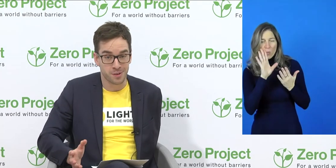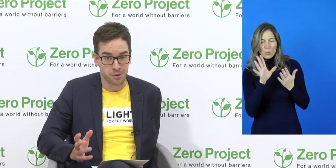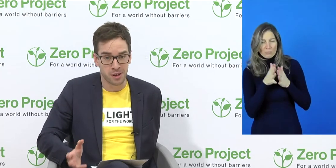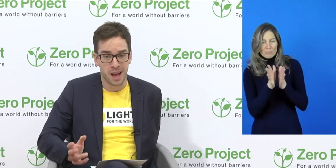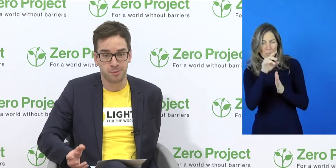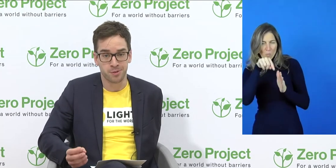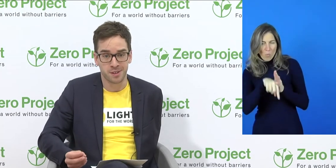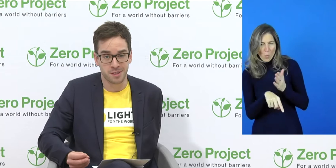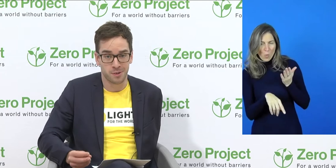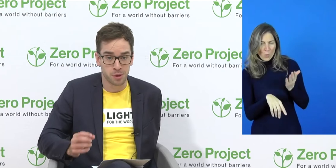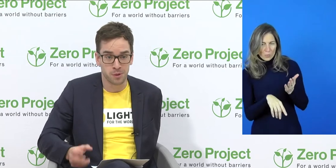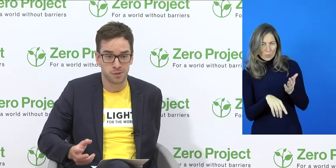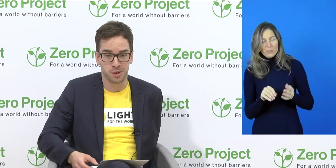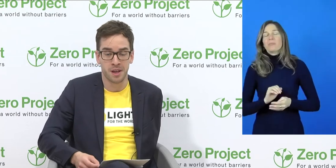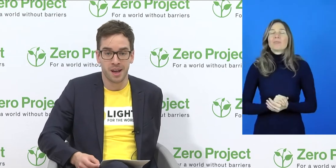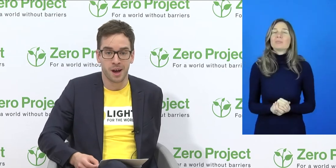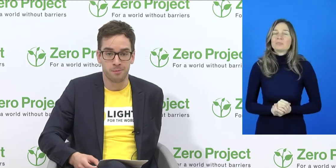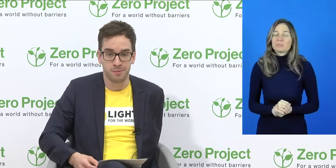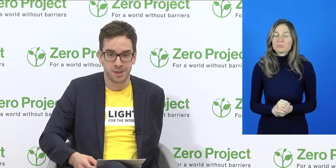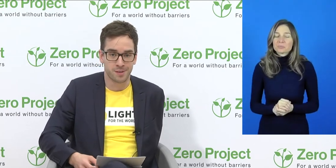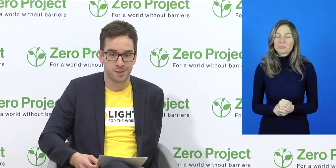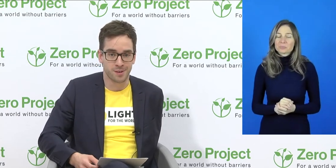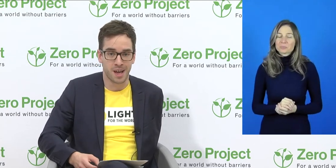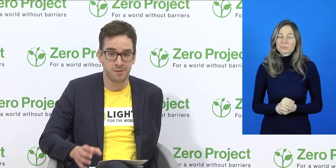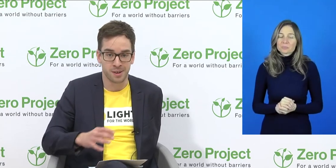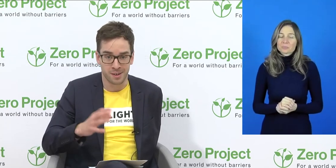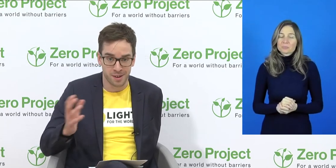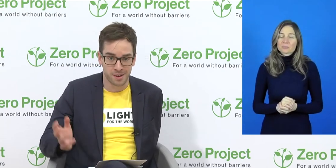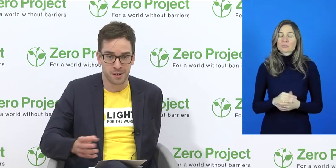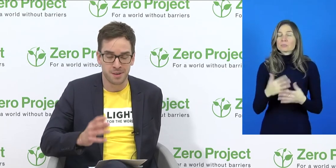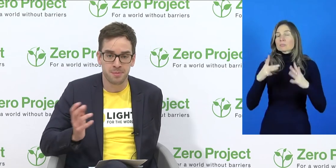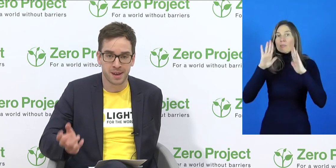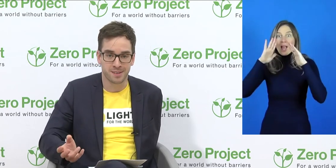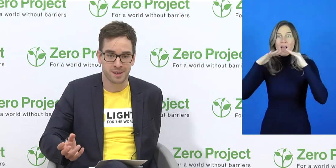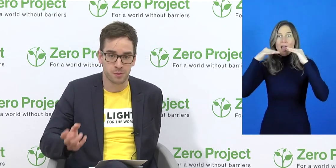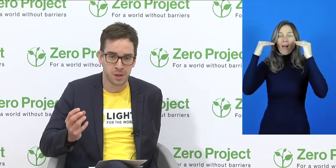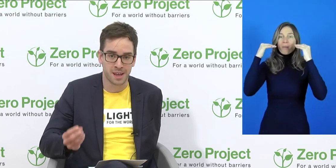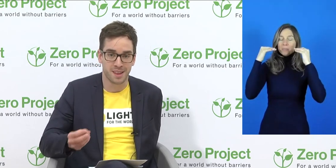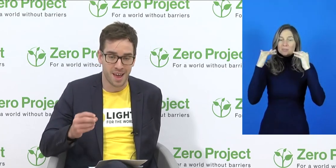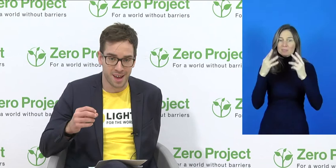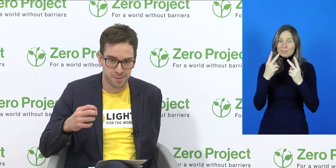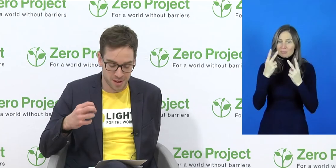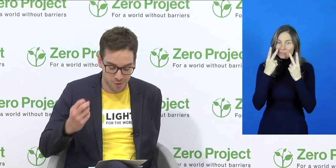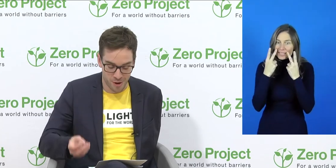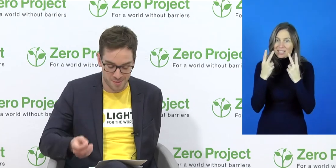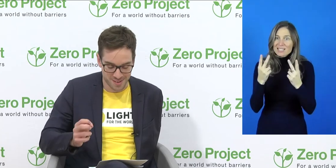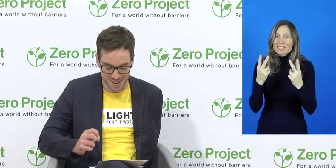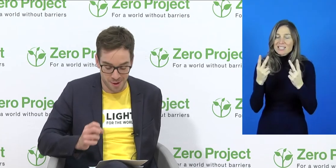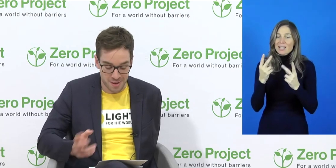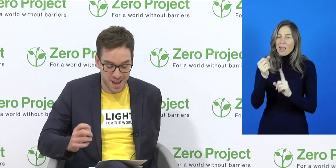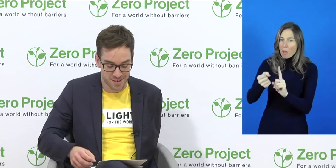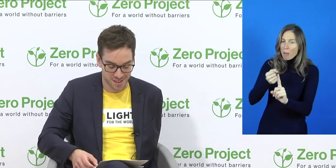course, we're really happy to see that what we are doing is having an impact, that we get